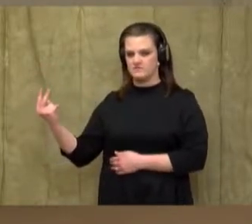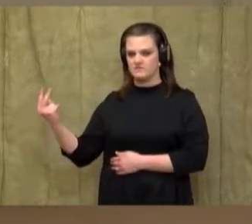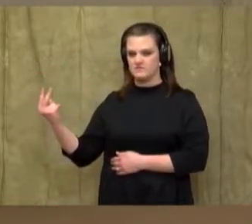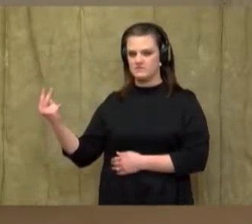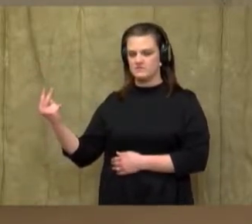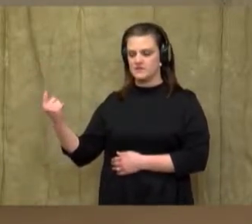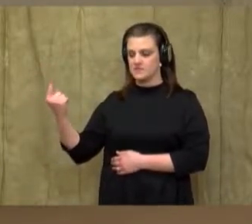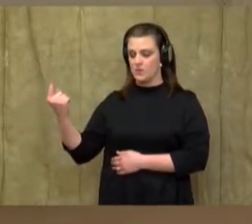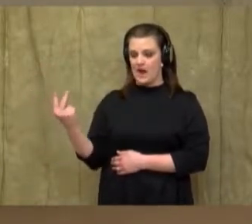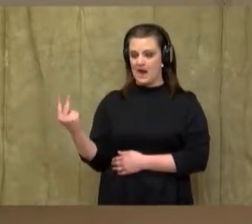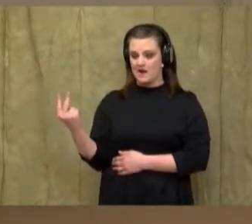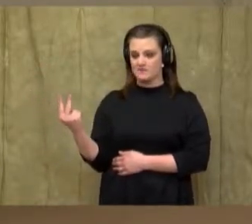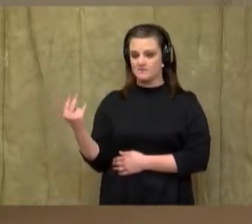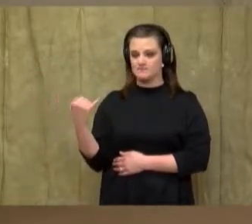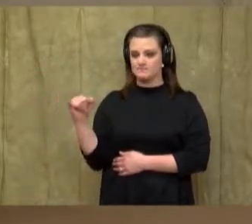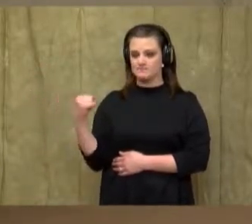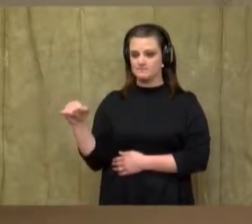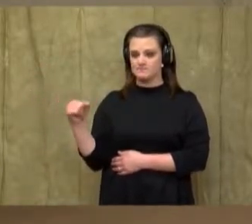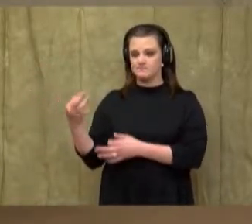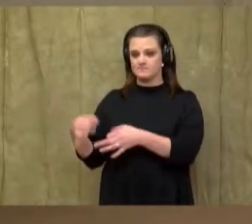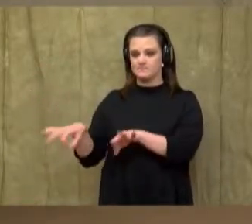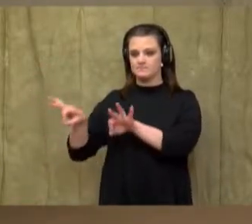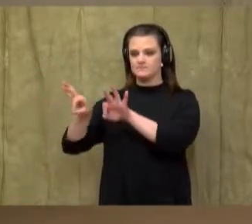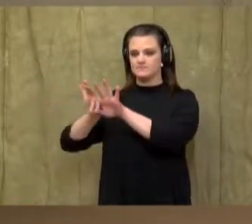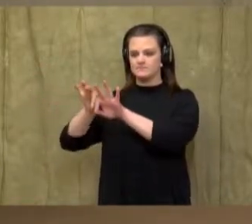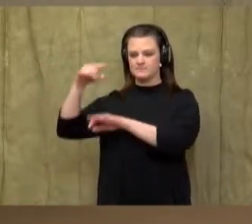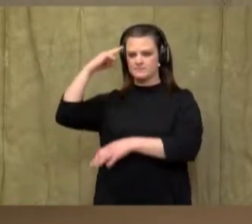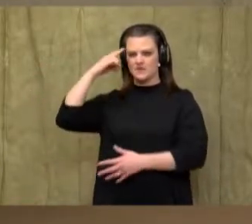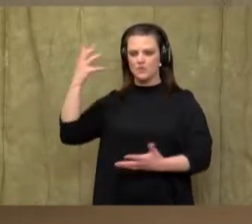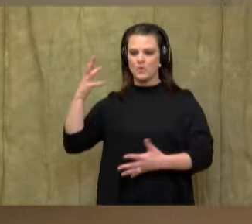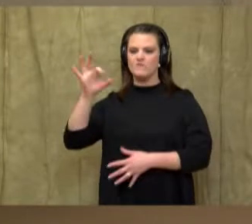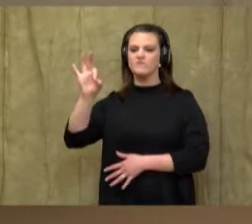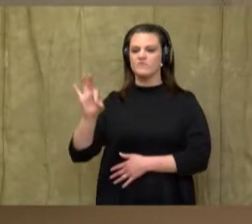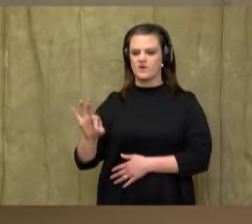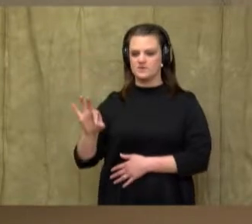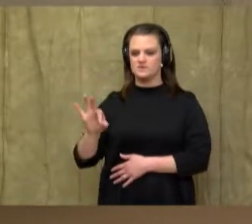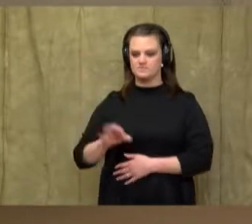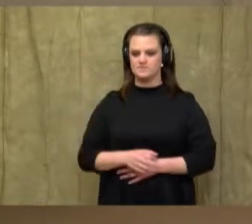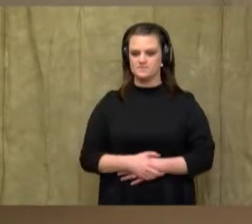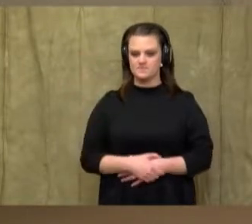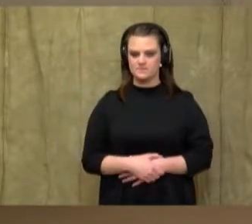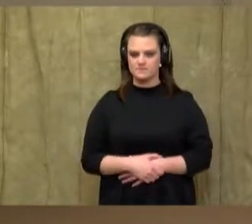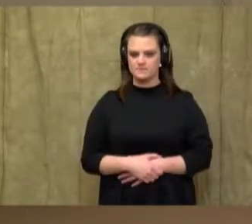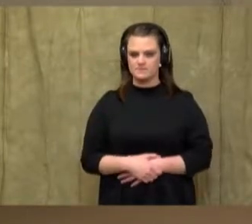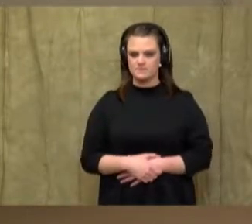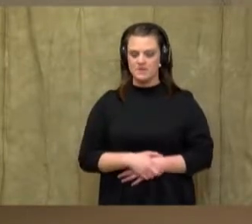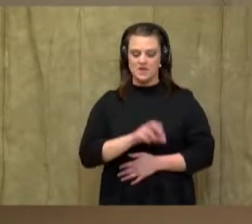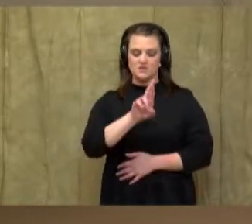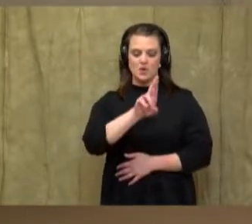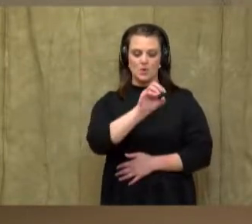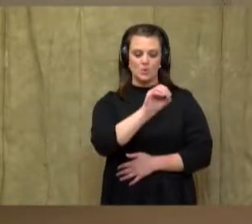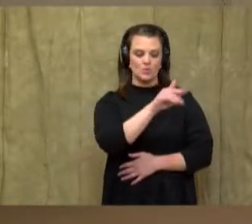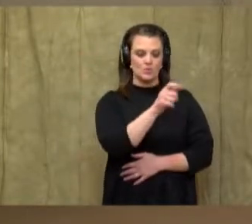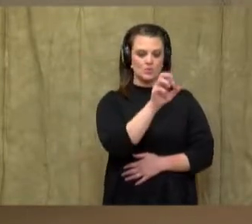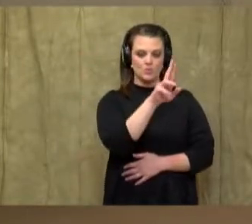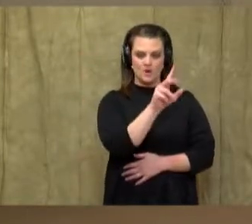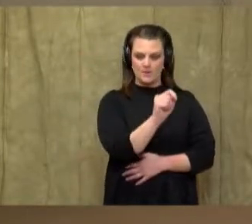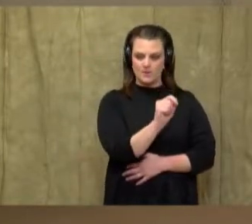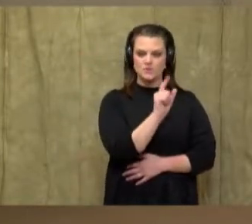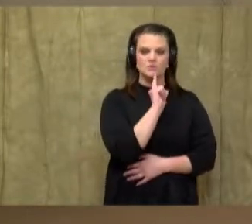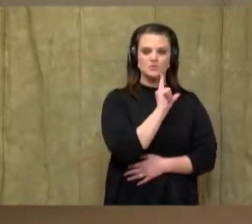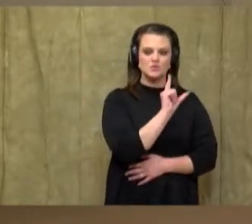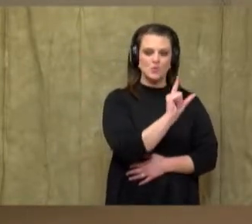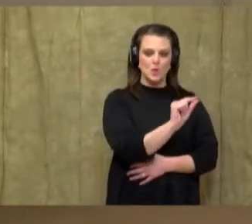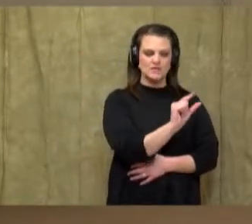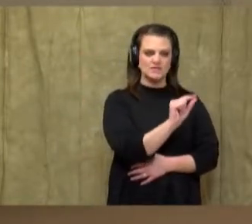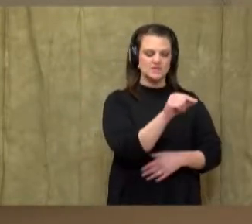When I see the word half, I think of a fraction, his age. So Robert is 20 years old. I